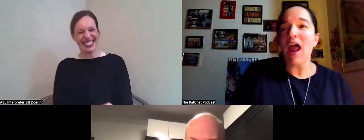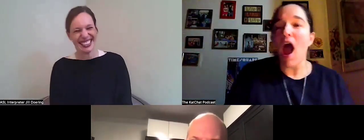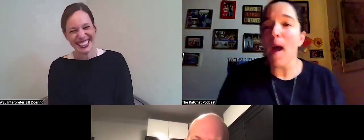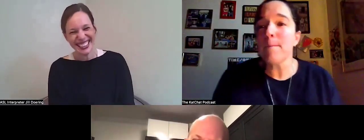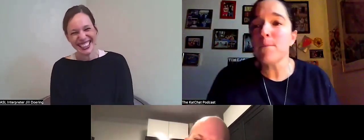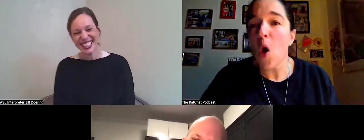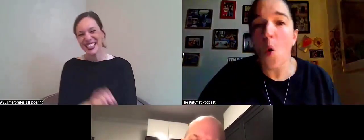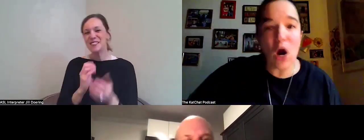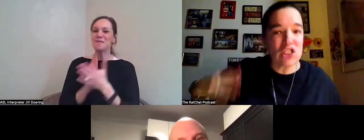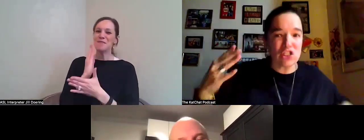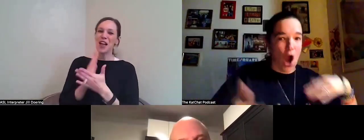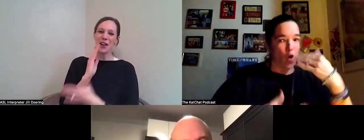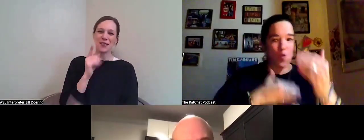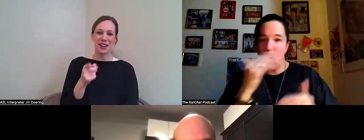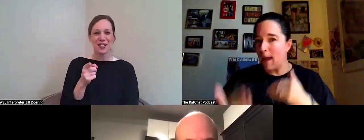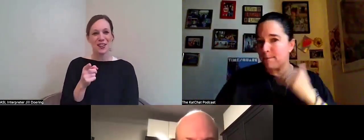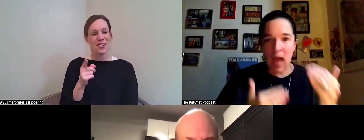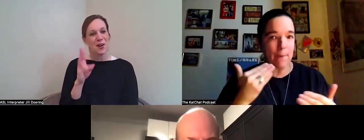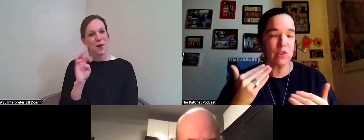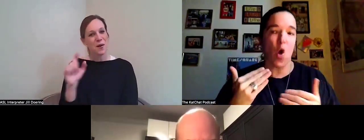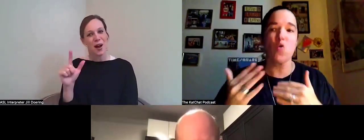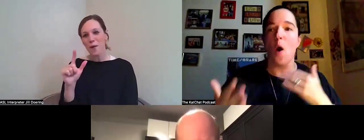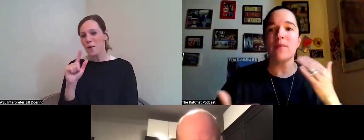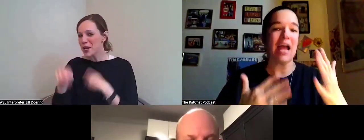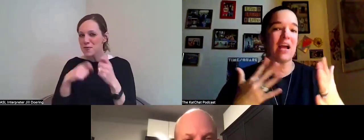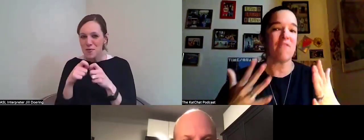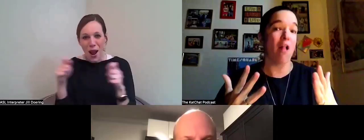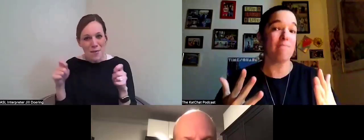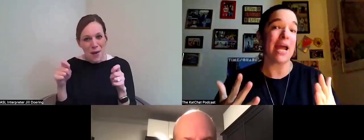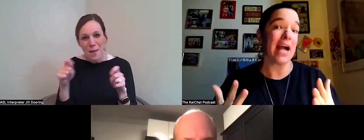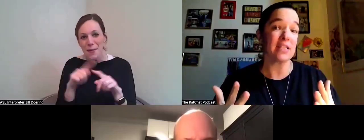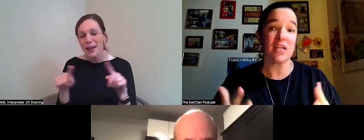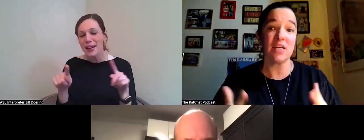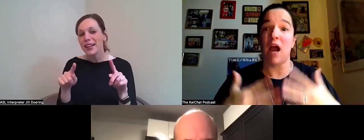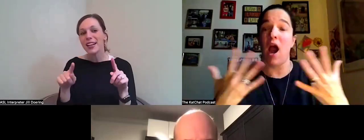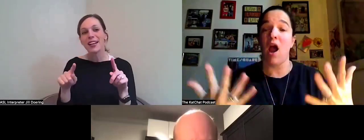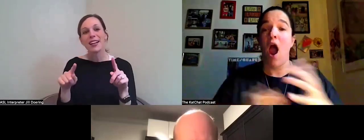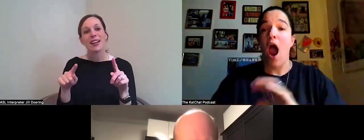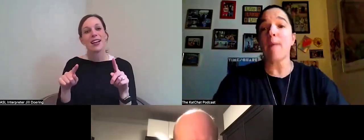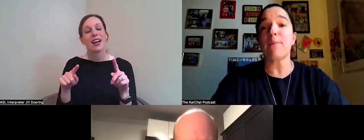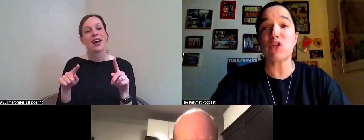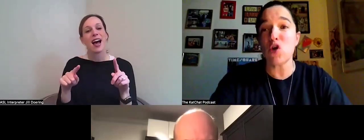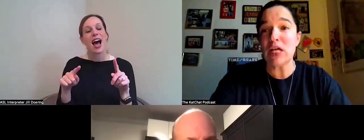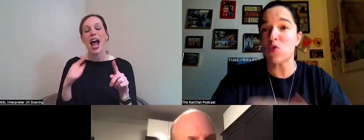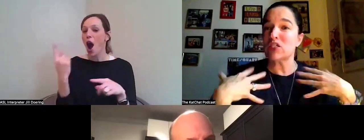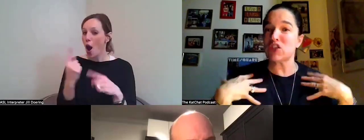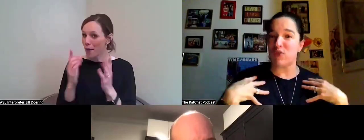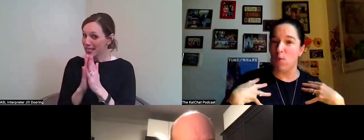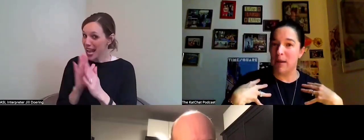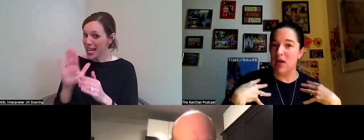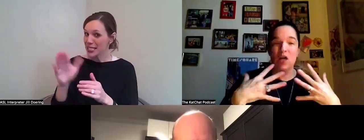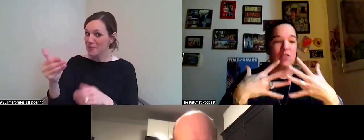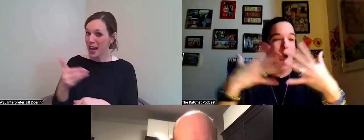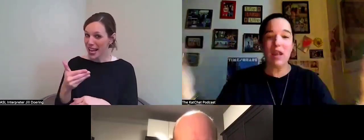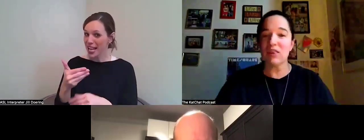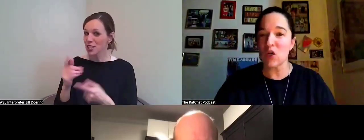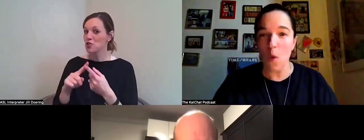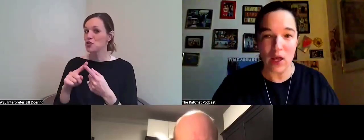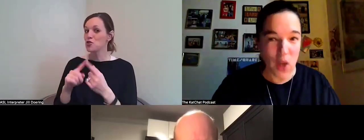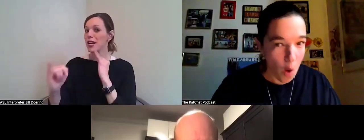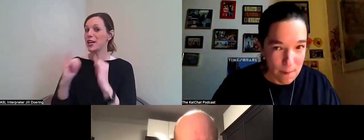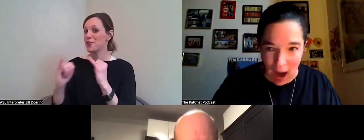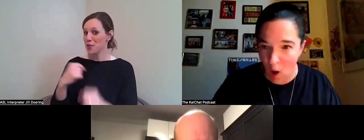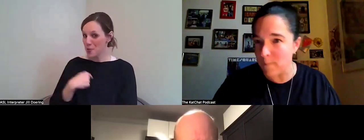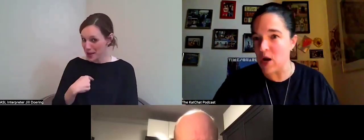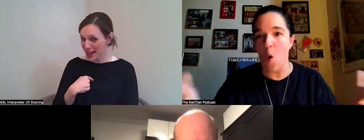All right, we're gonna start wrapping up. So normally I give all of my guests an opportunity to interview me. So anything you